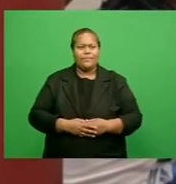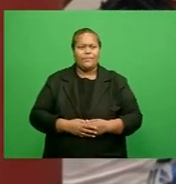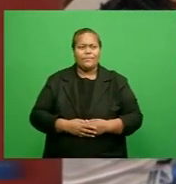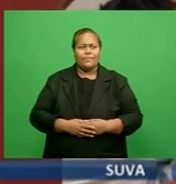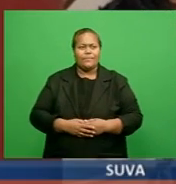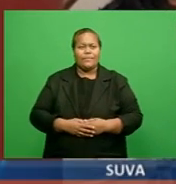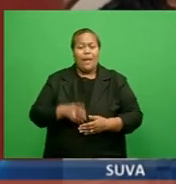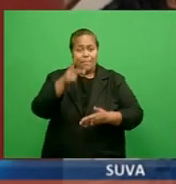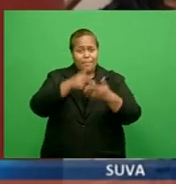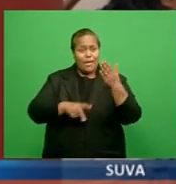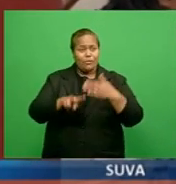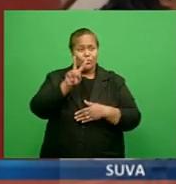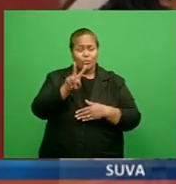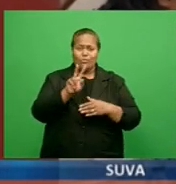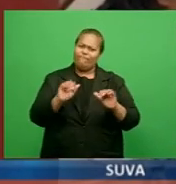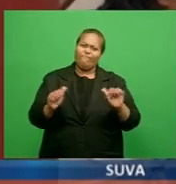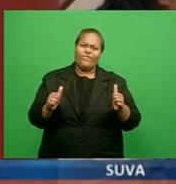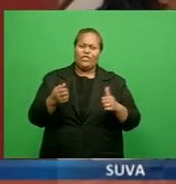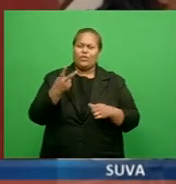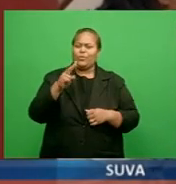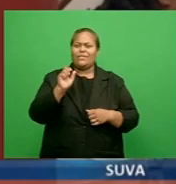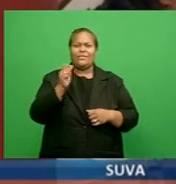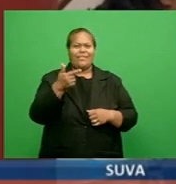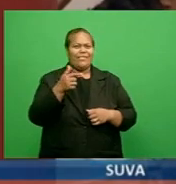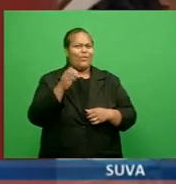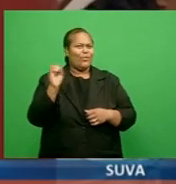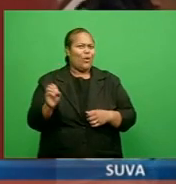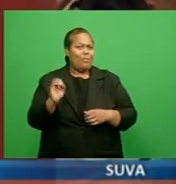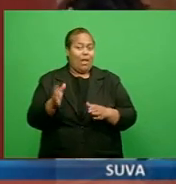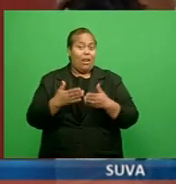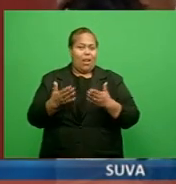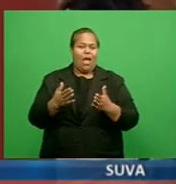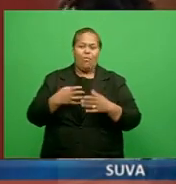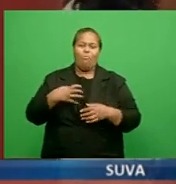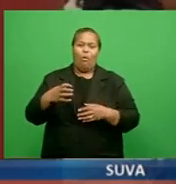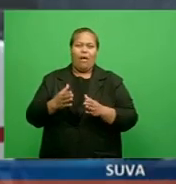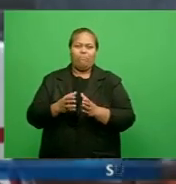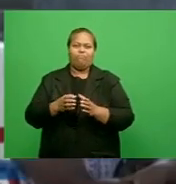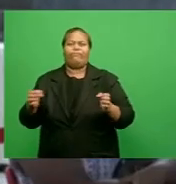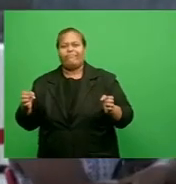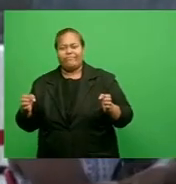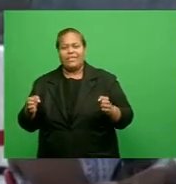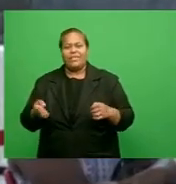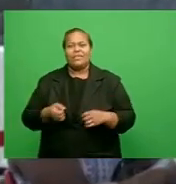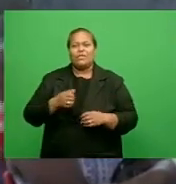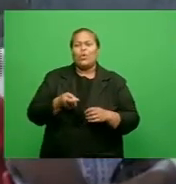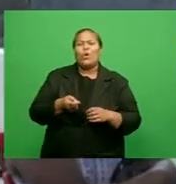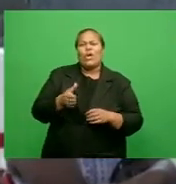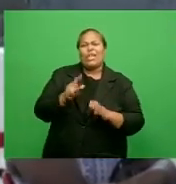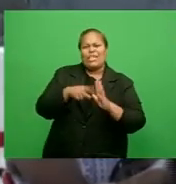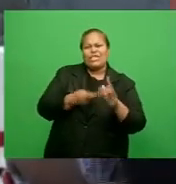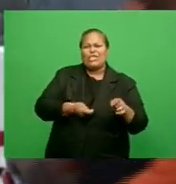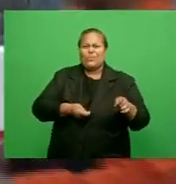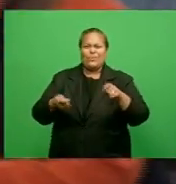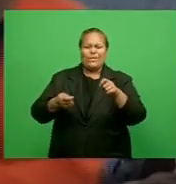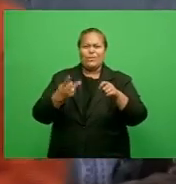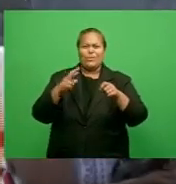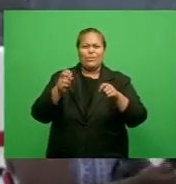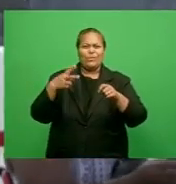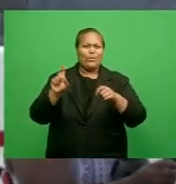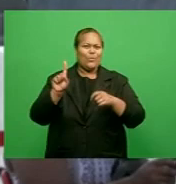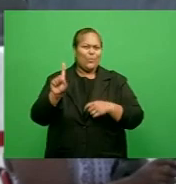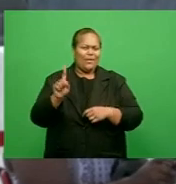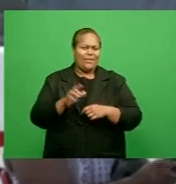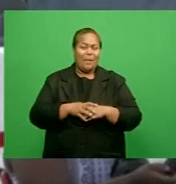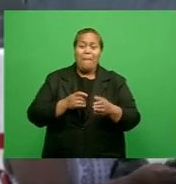Phase 2 was to end on 27th October but now has been extended to early January 2021 with